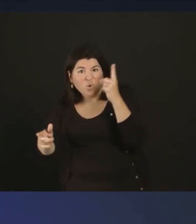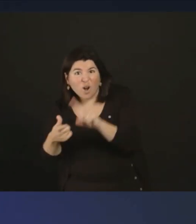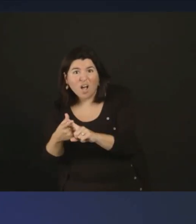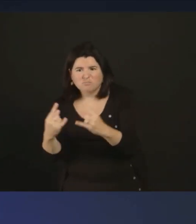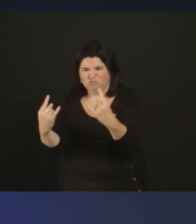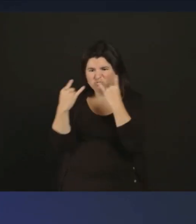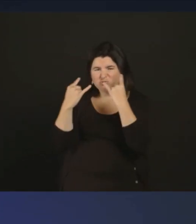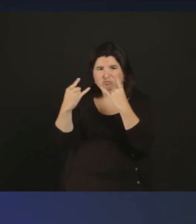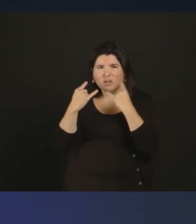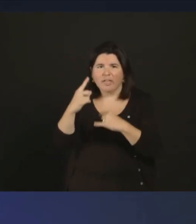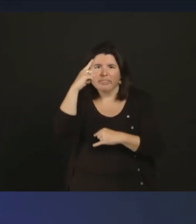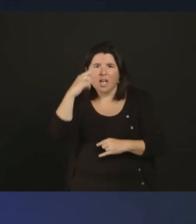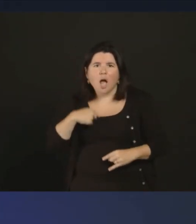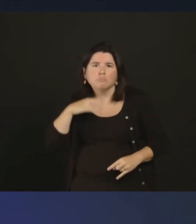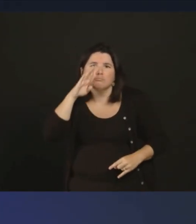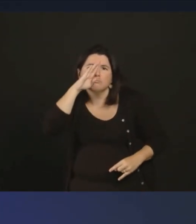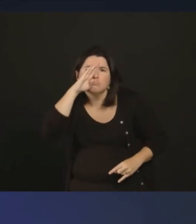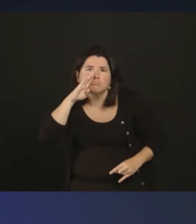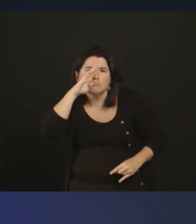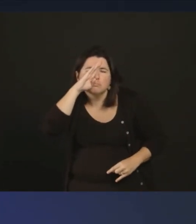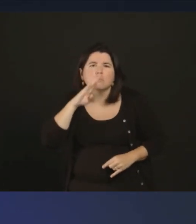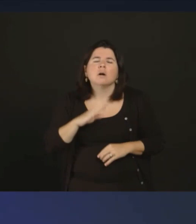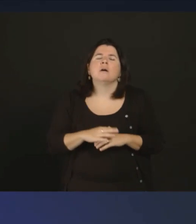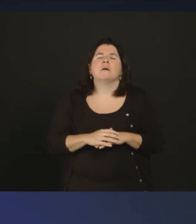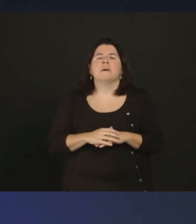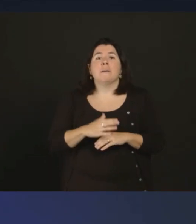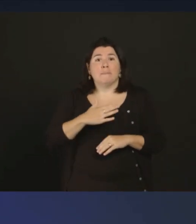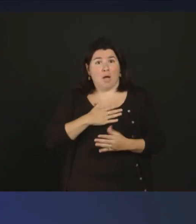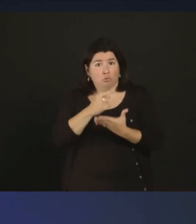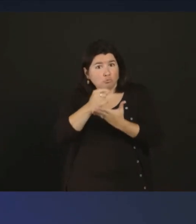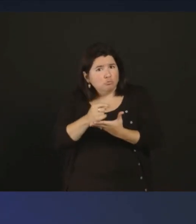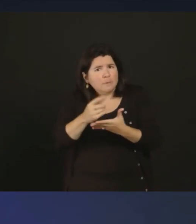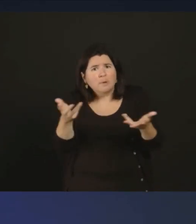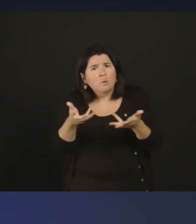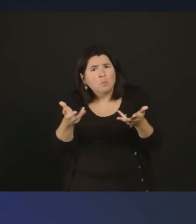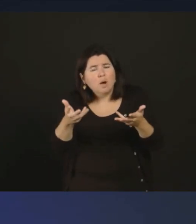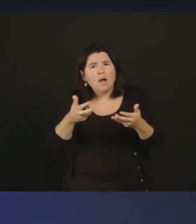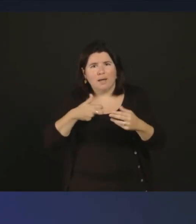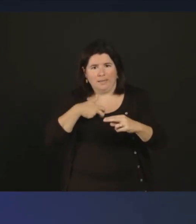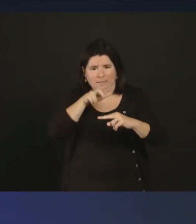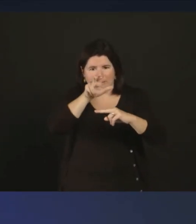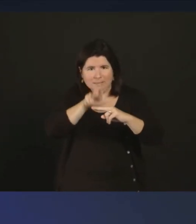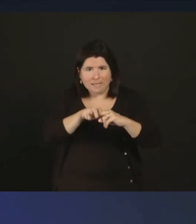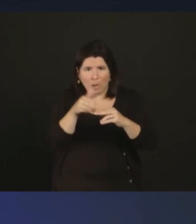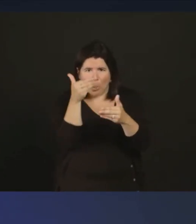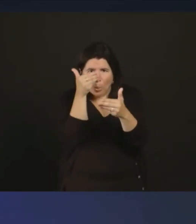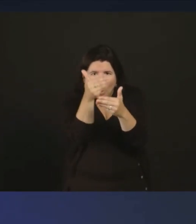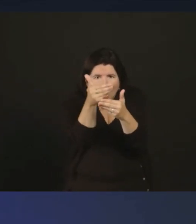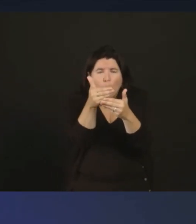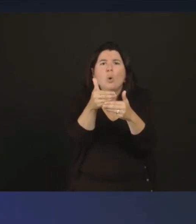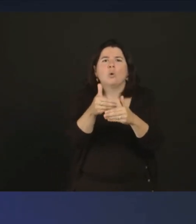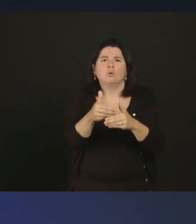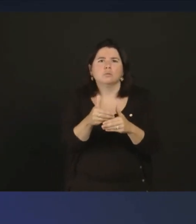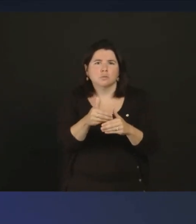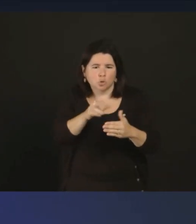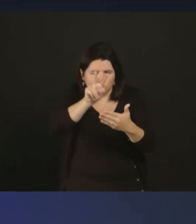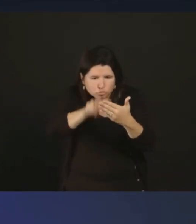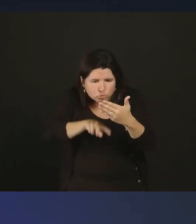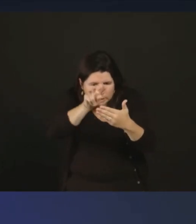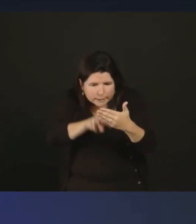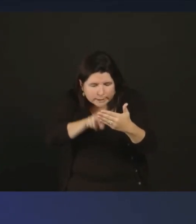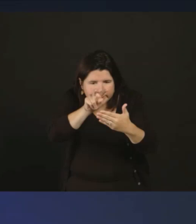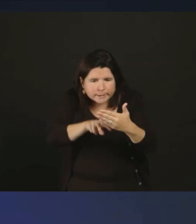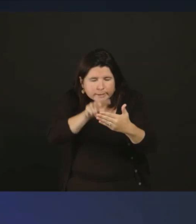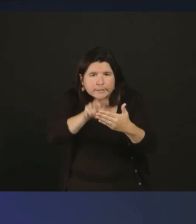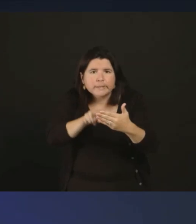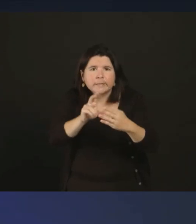pet. My hearing treatment consisted only of sitting closer, listening harder, and reading more. Really a pretty good recipe